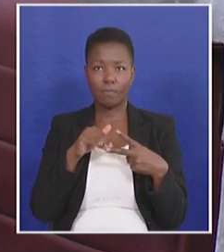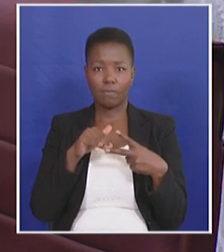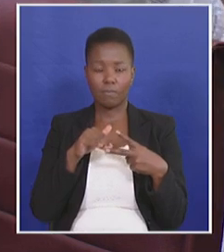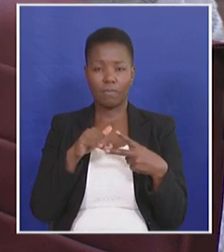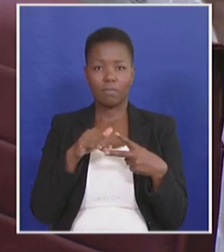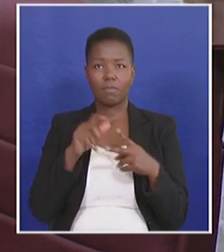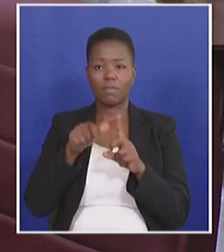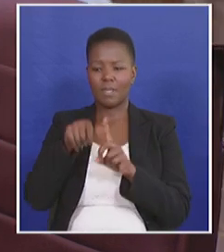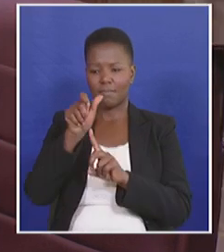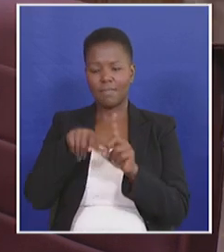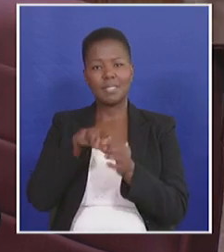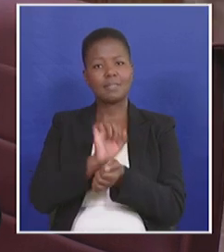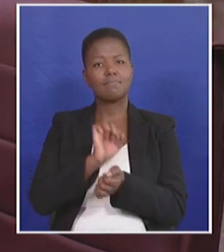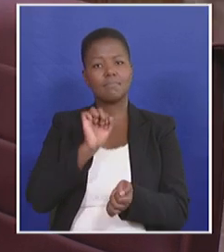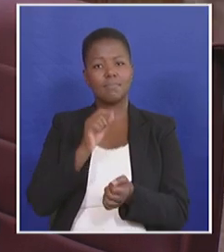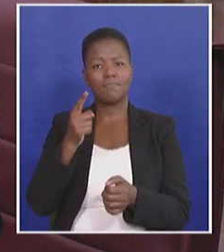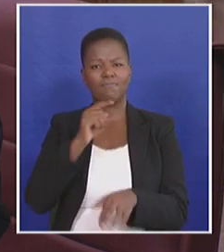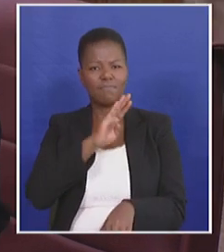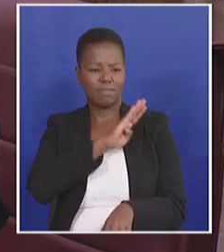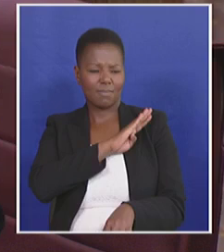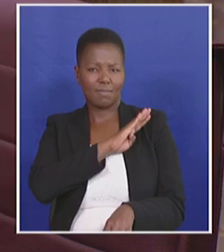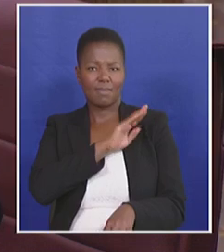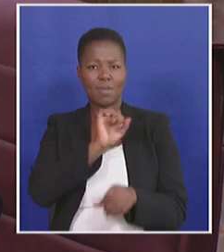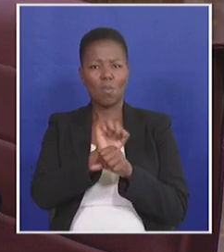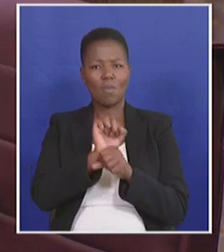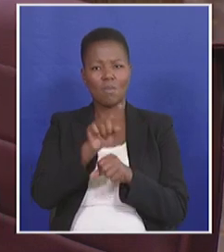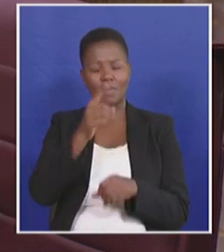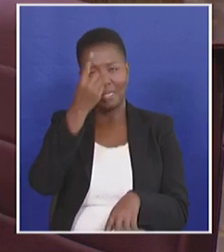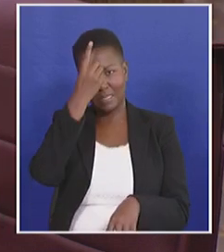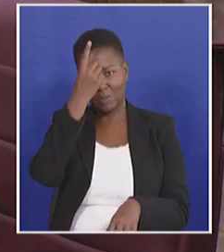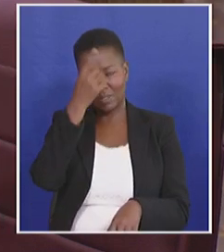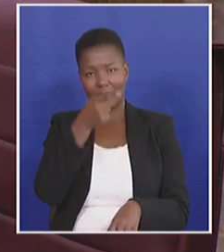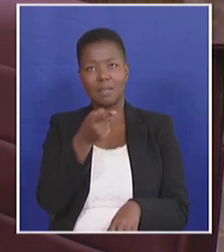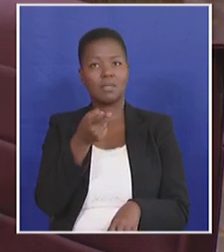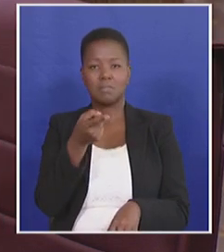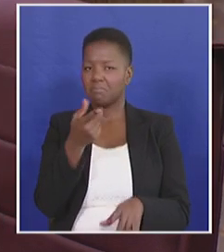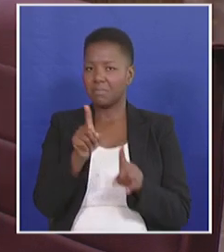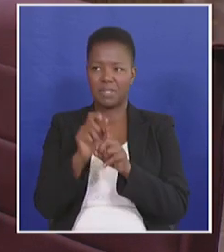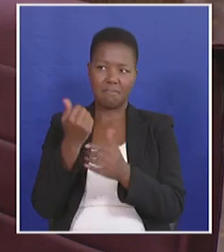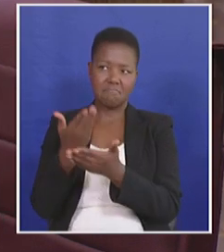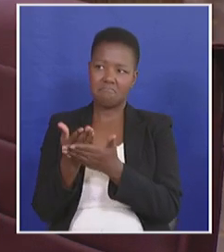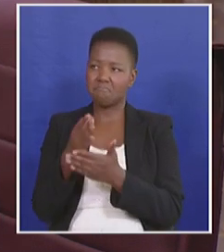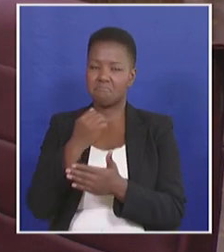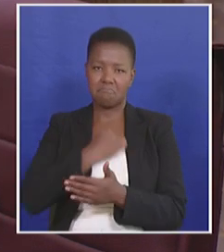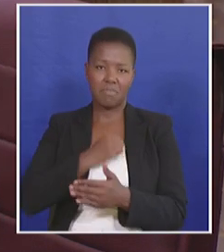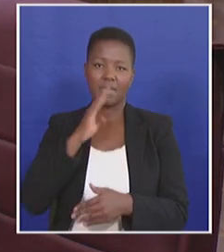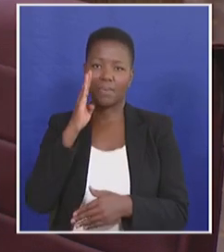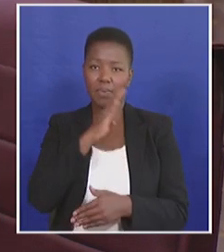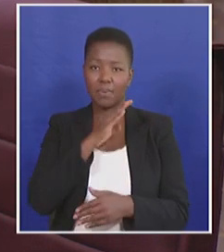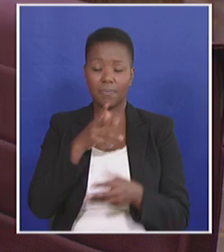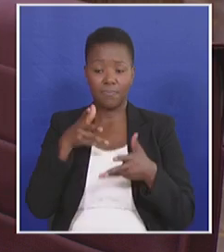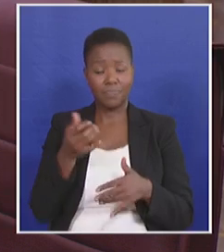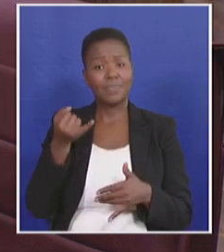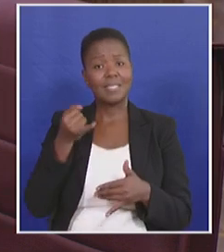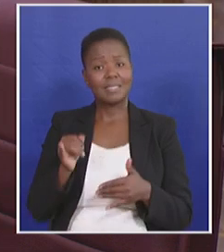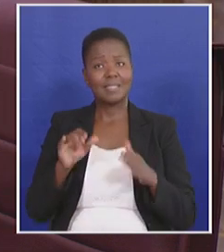apartheid doctor, SADF doctor, also did not succeed. There is a missing persons task